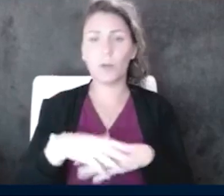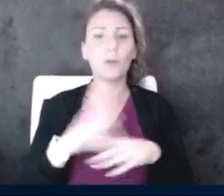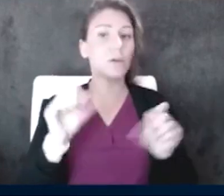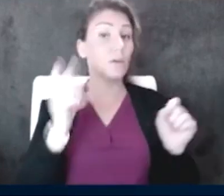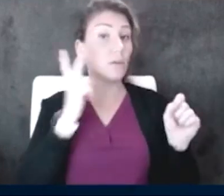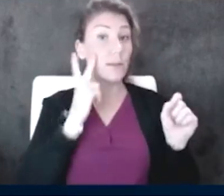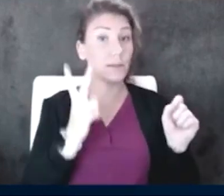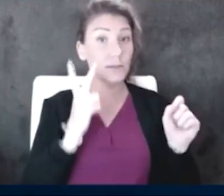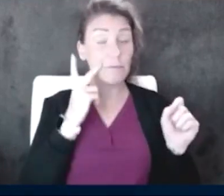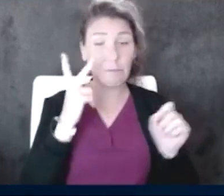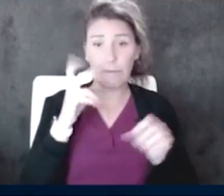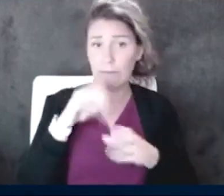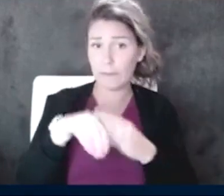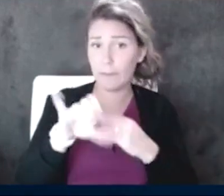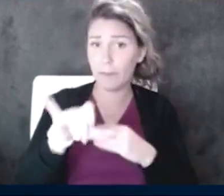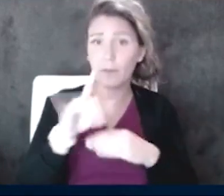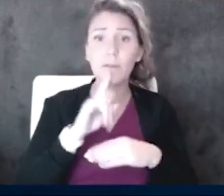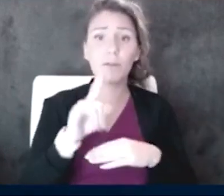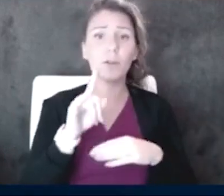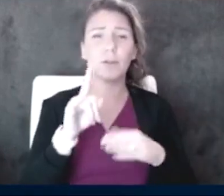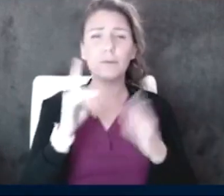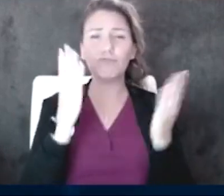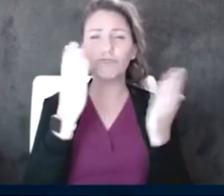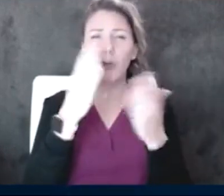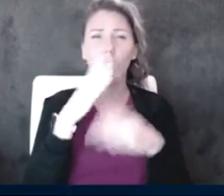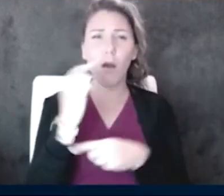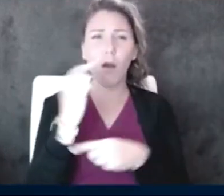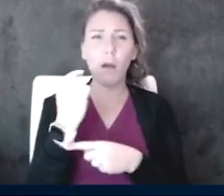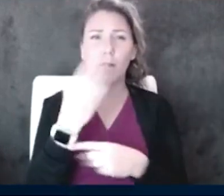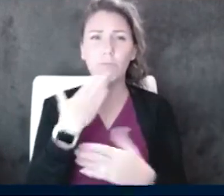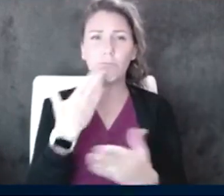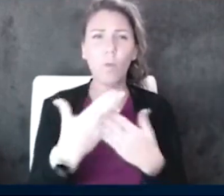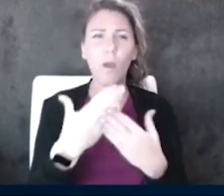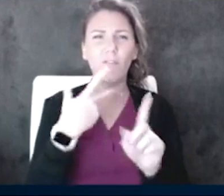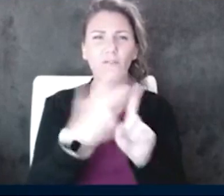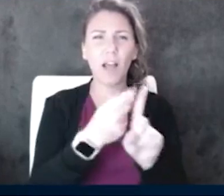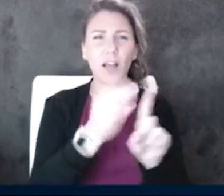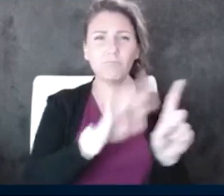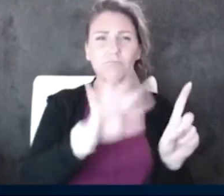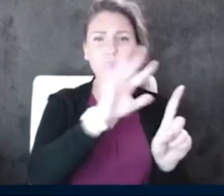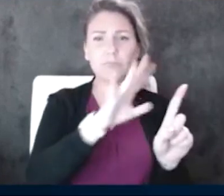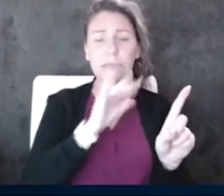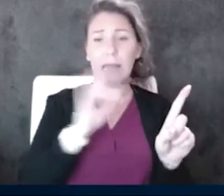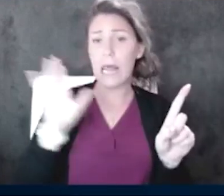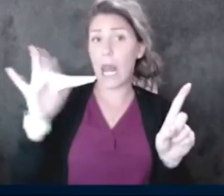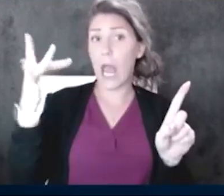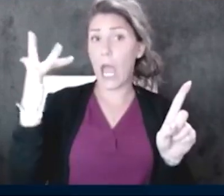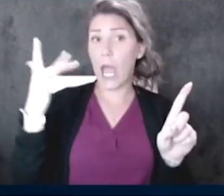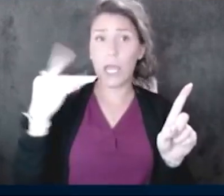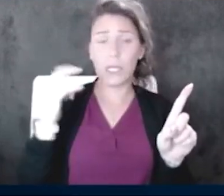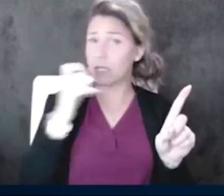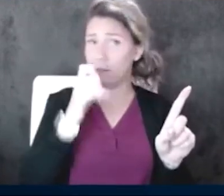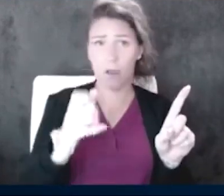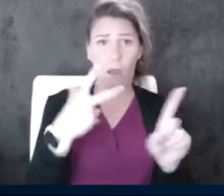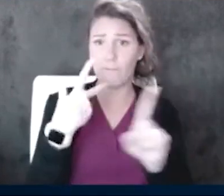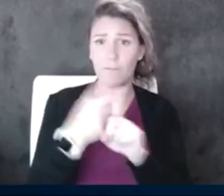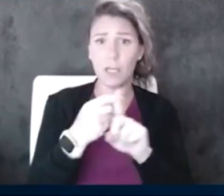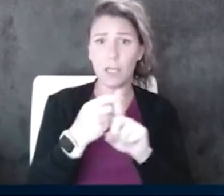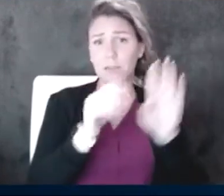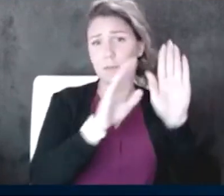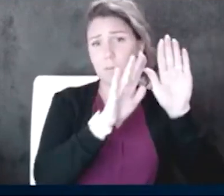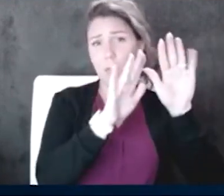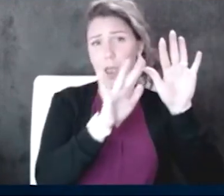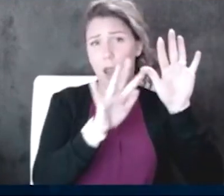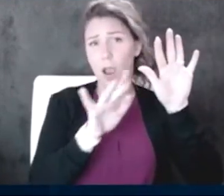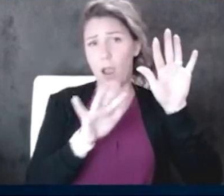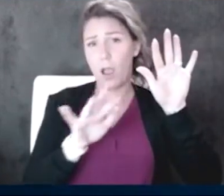that there's the dark green representing well-vaccinated areas and the light green not well-vaccinated. You can see there's a lot of light green in the